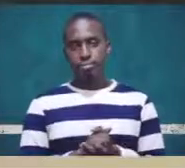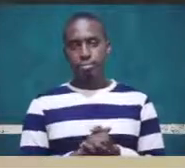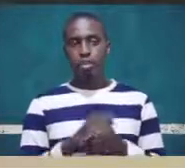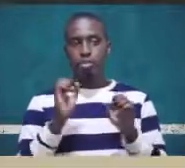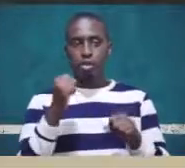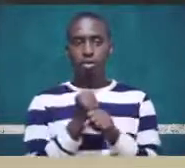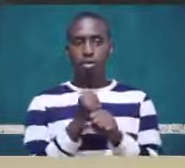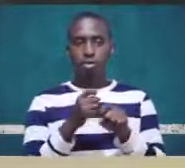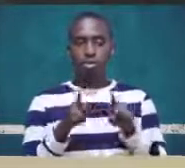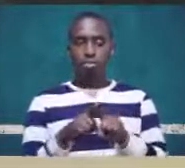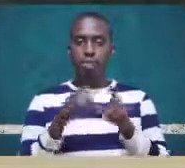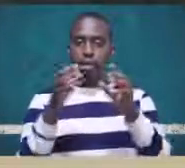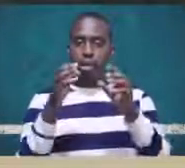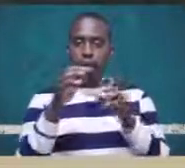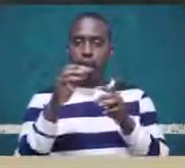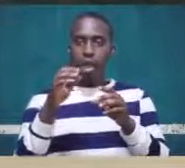do it as a task.